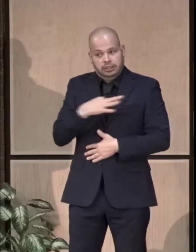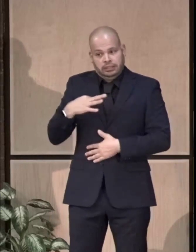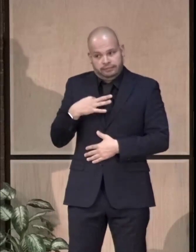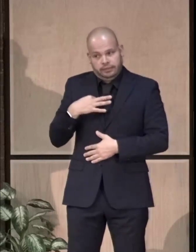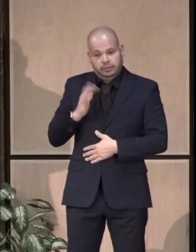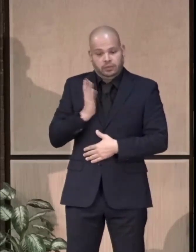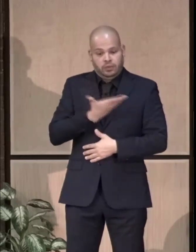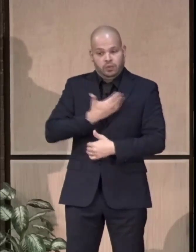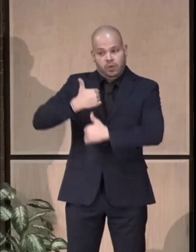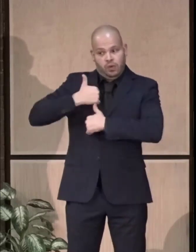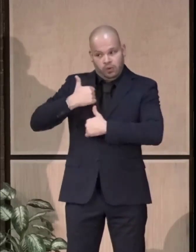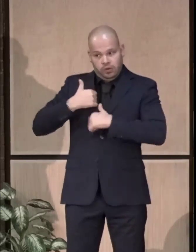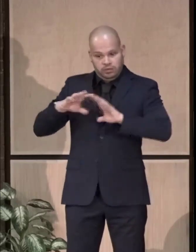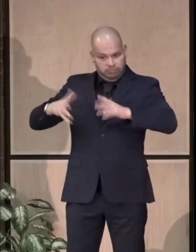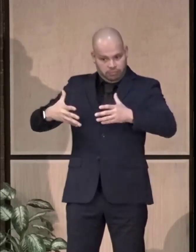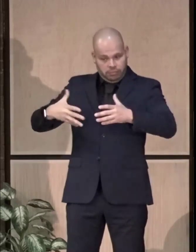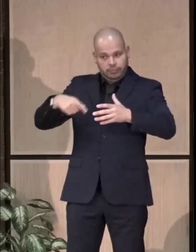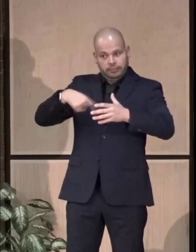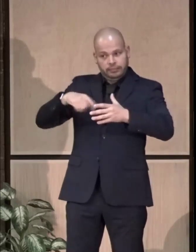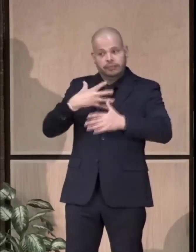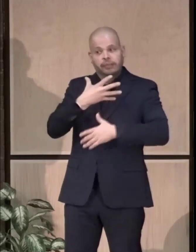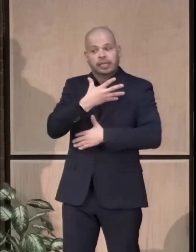a committee chief